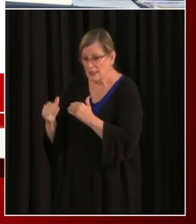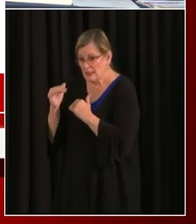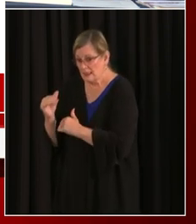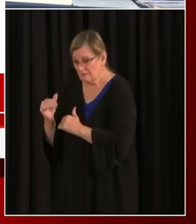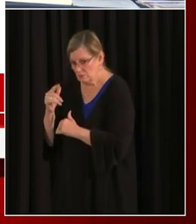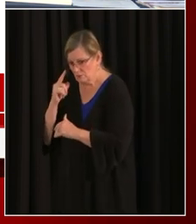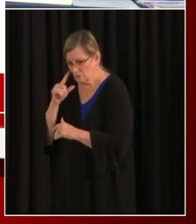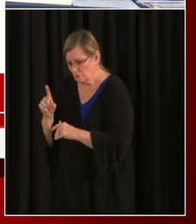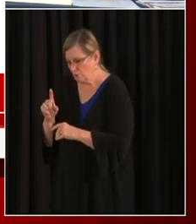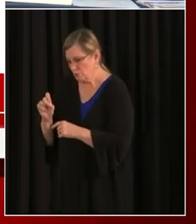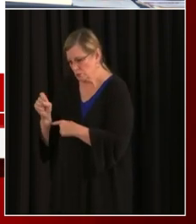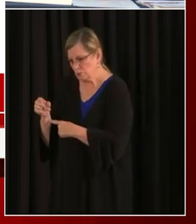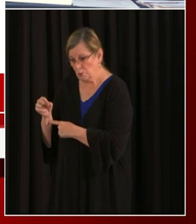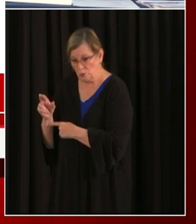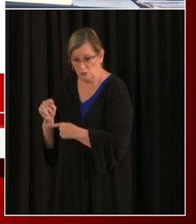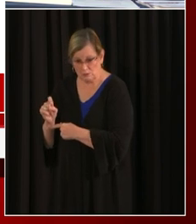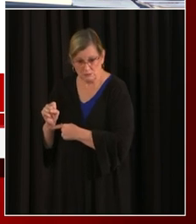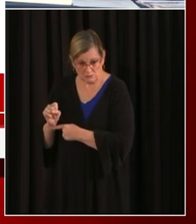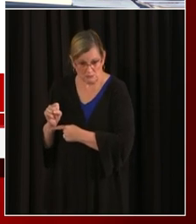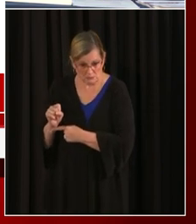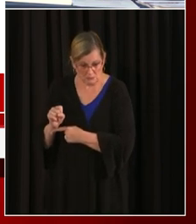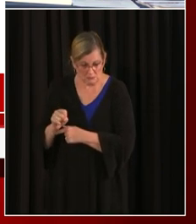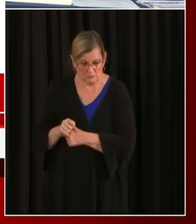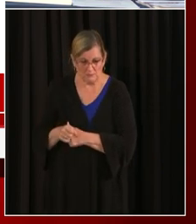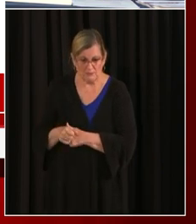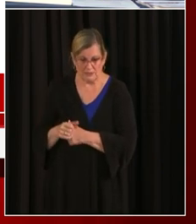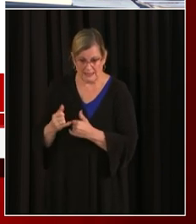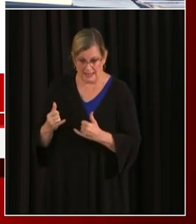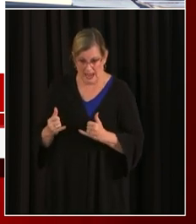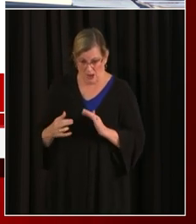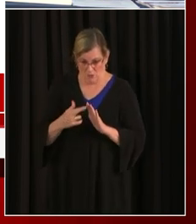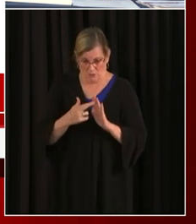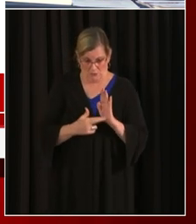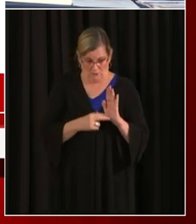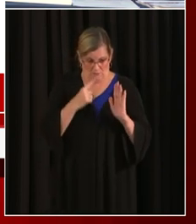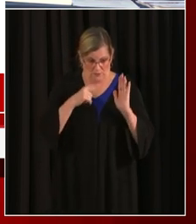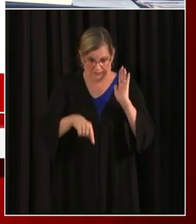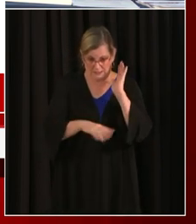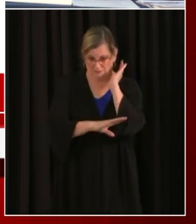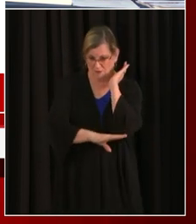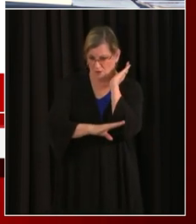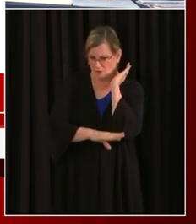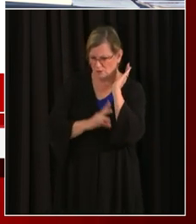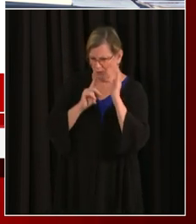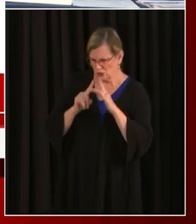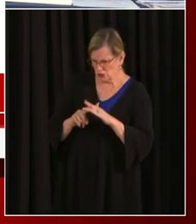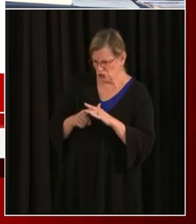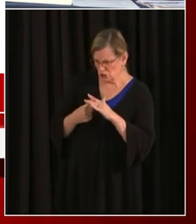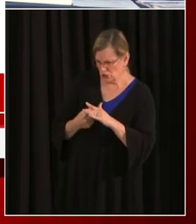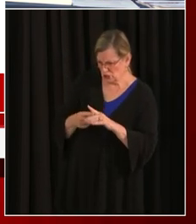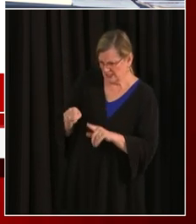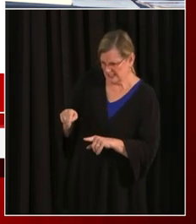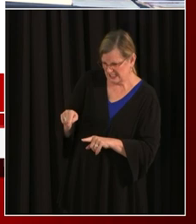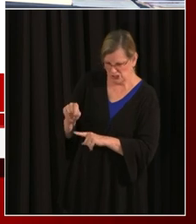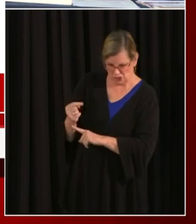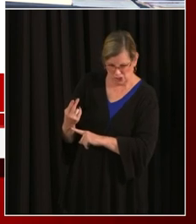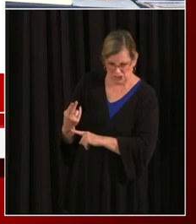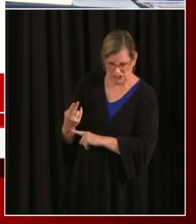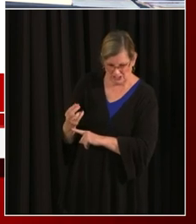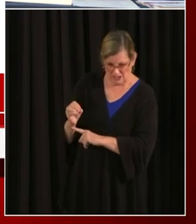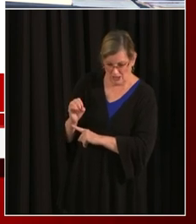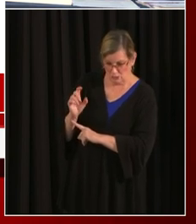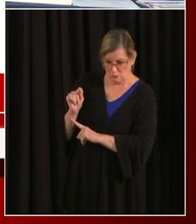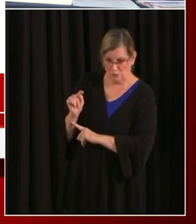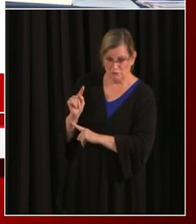registration. So I want to point out that our registration for fall programming will open on Thursday, October 1st